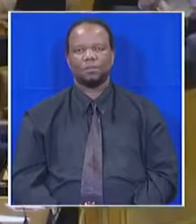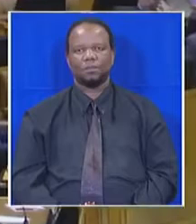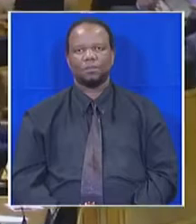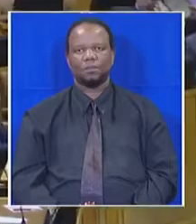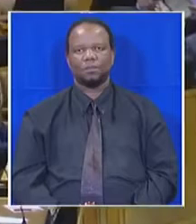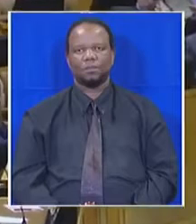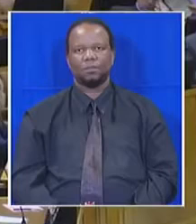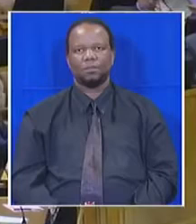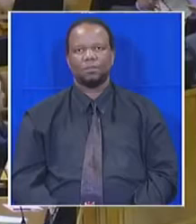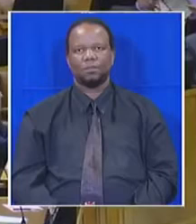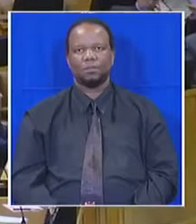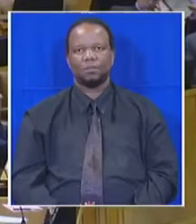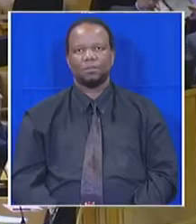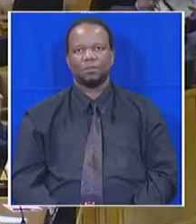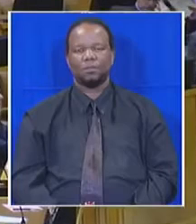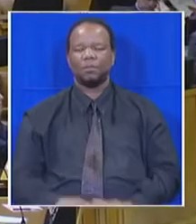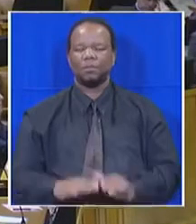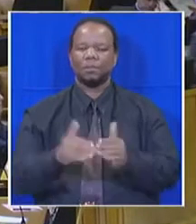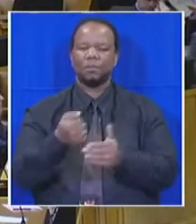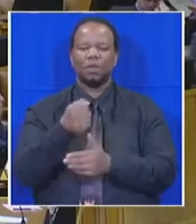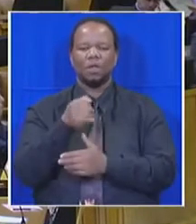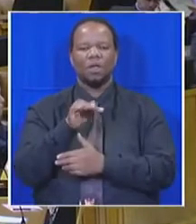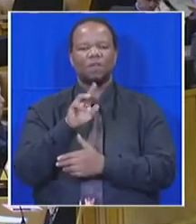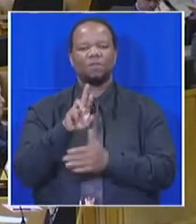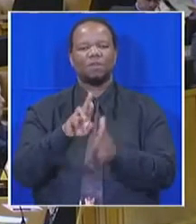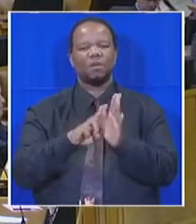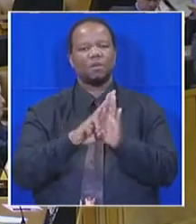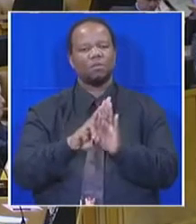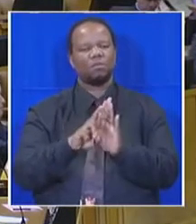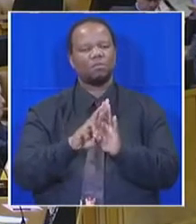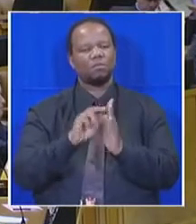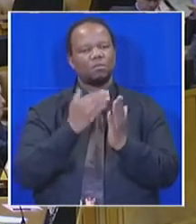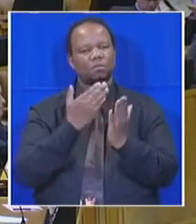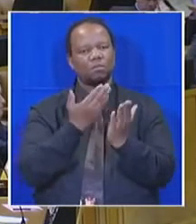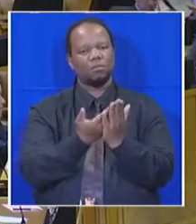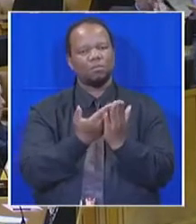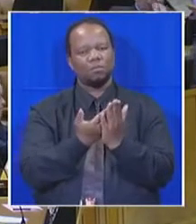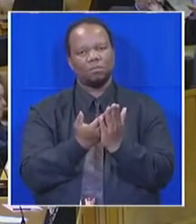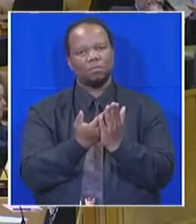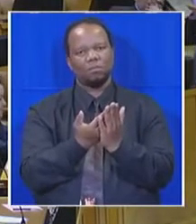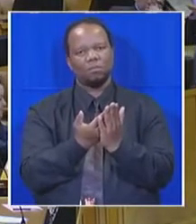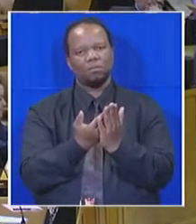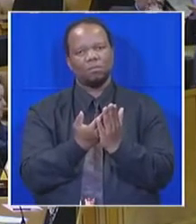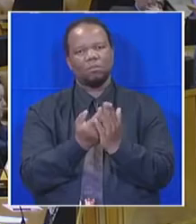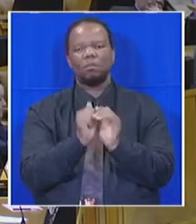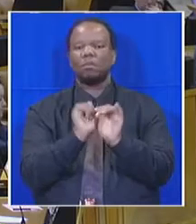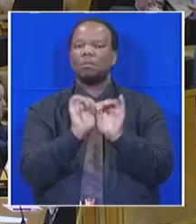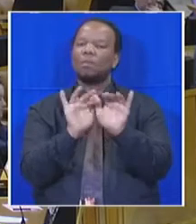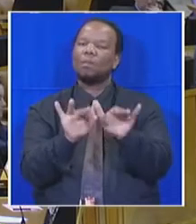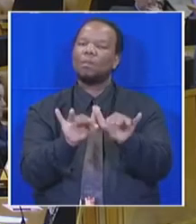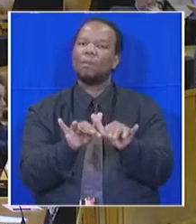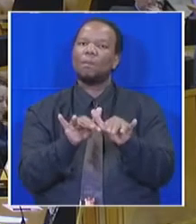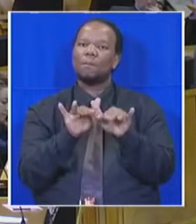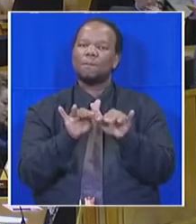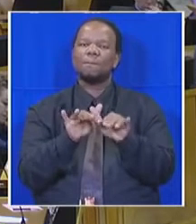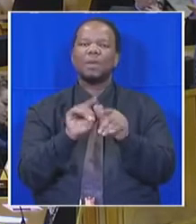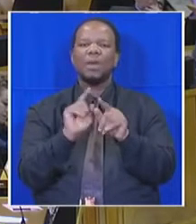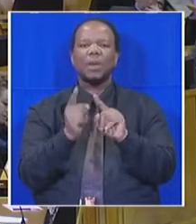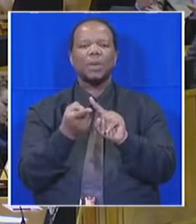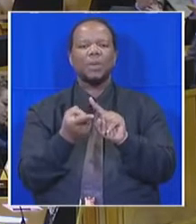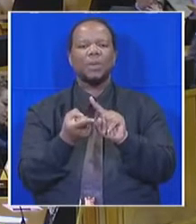House Chair, on behalf of the Inkatha Freedom Party, I move without notice that the House knows that a series of accidents